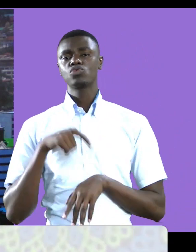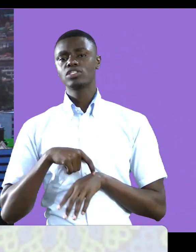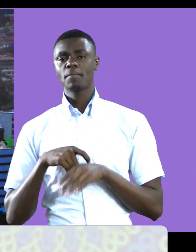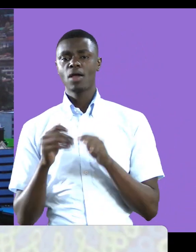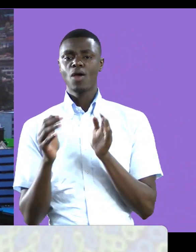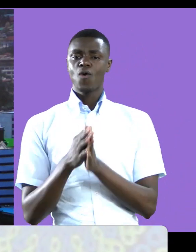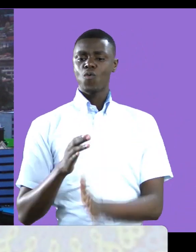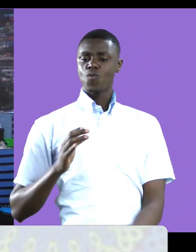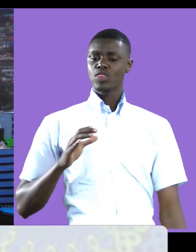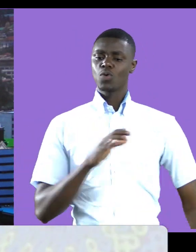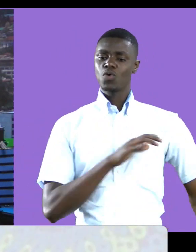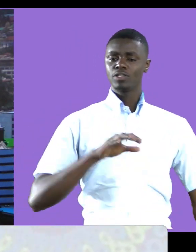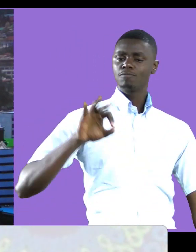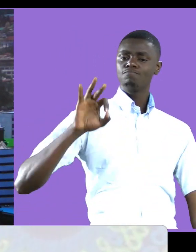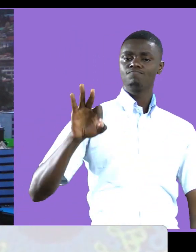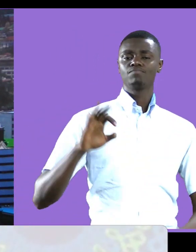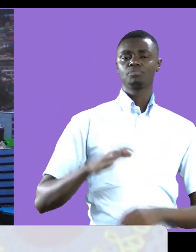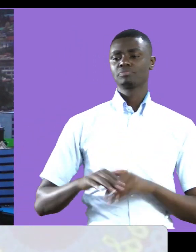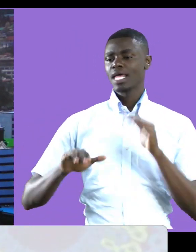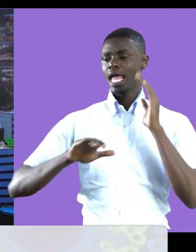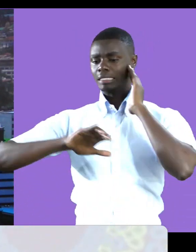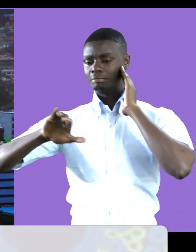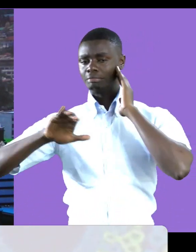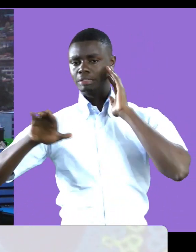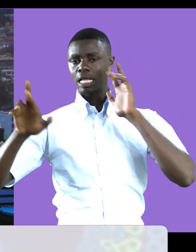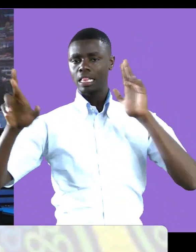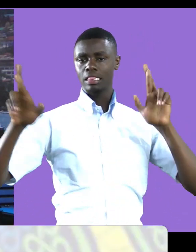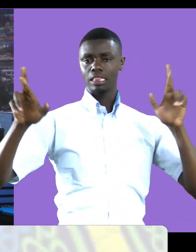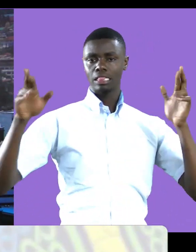DJ already. Here the Little Committee MC Wetu.